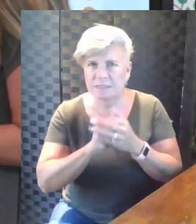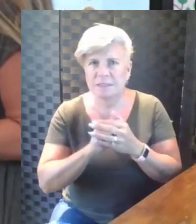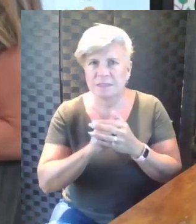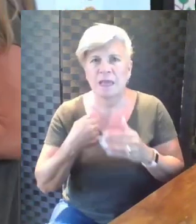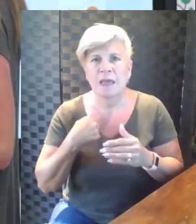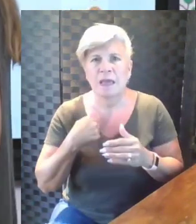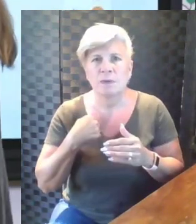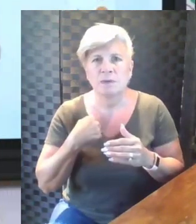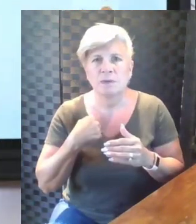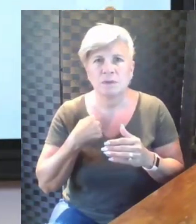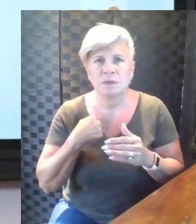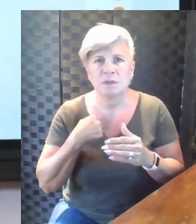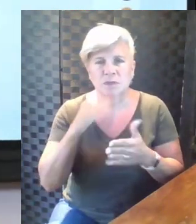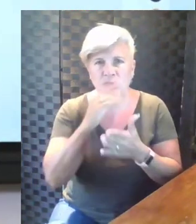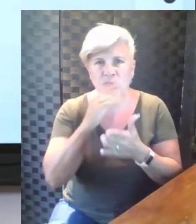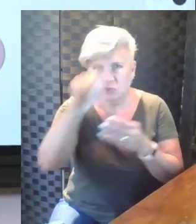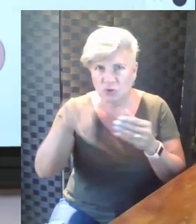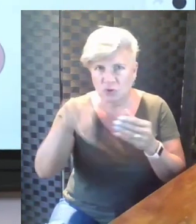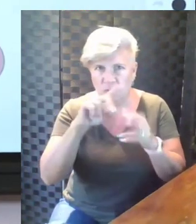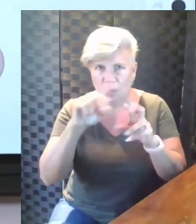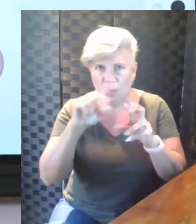going to circle a group.